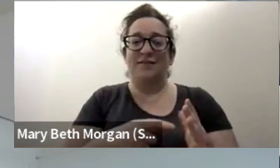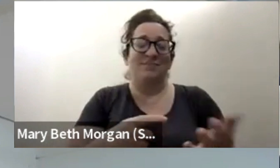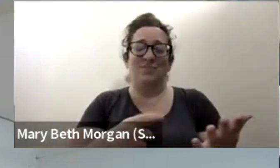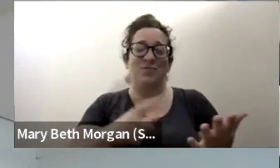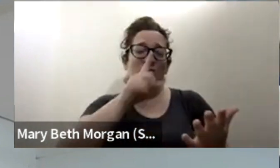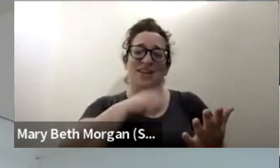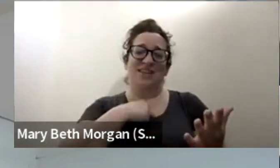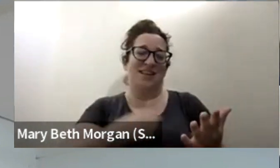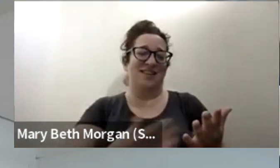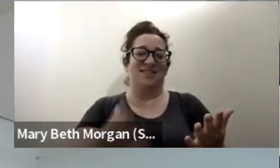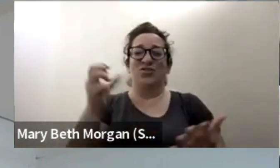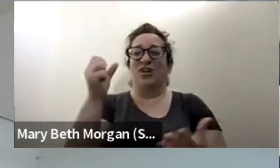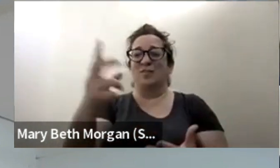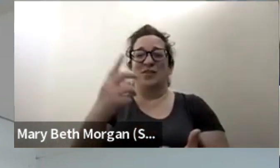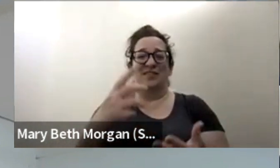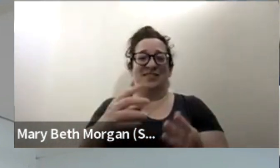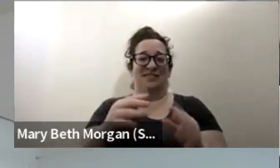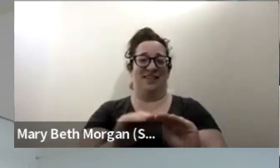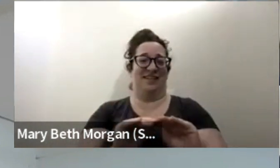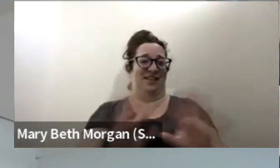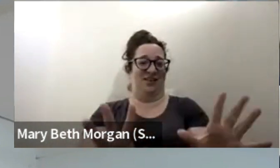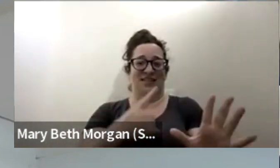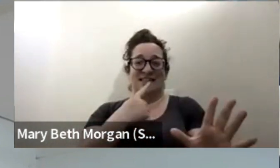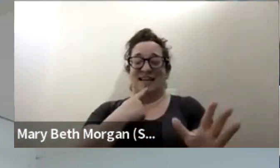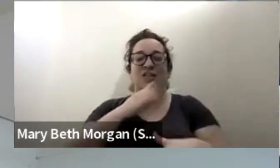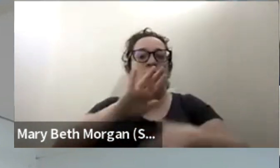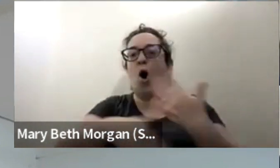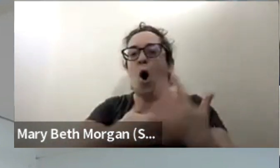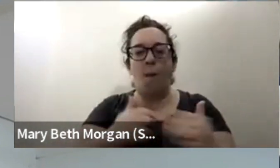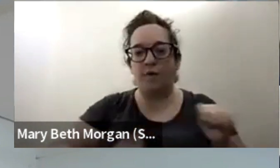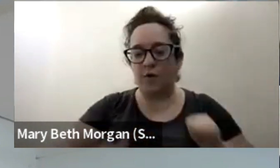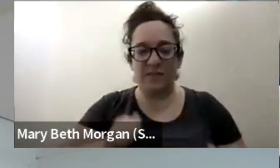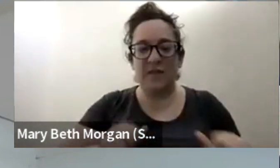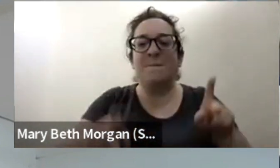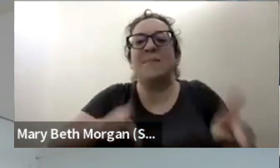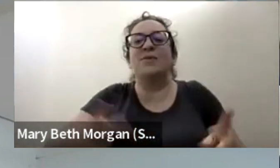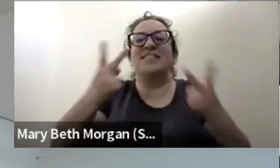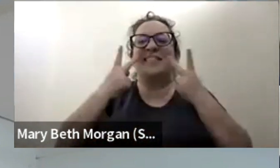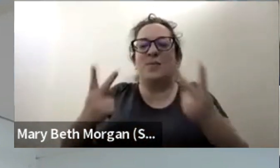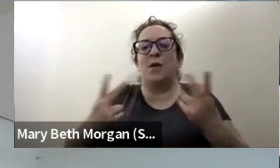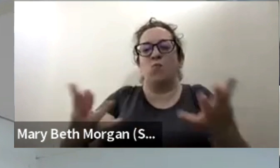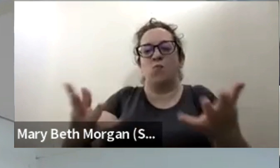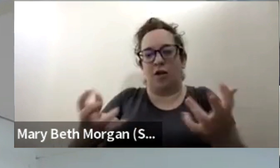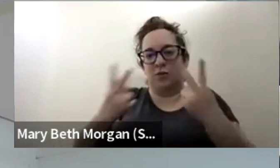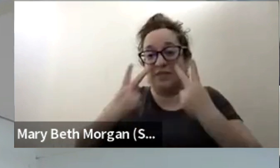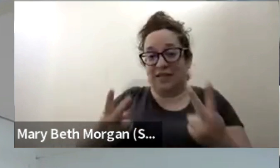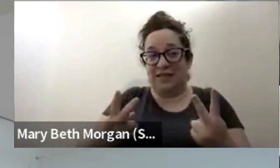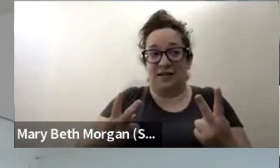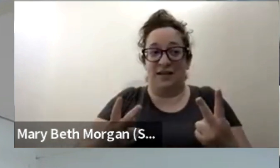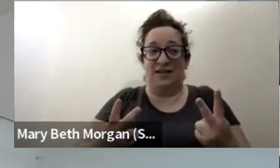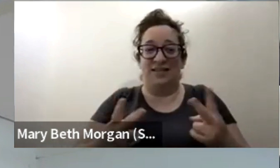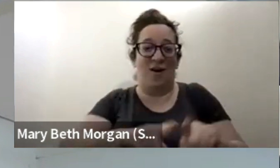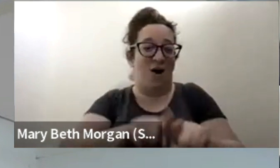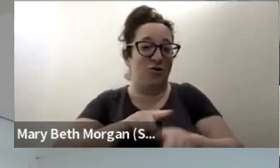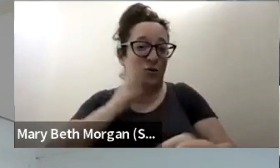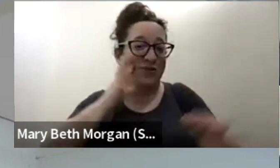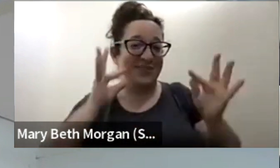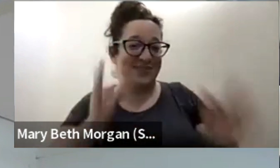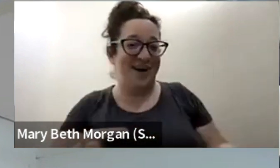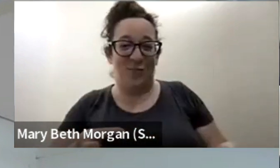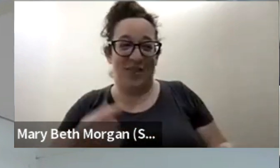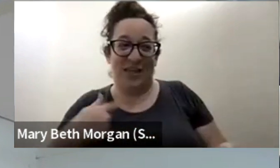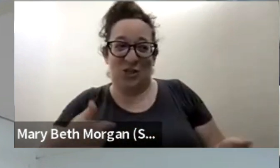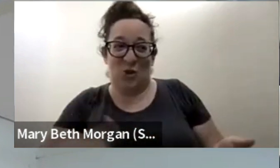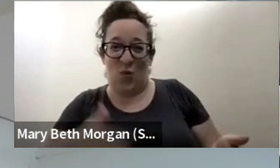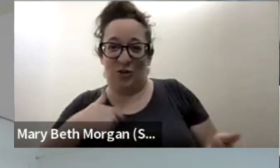all performance, it's all disguise, it's all boxes. People are seeing what they want to see. People are choosing not to see what they want to see. Because